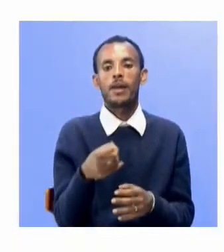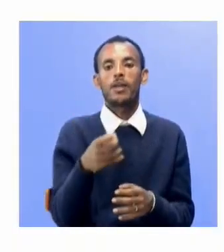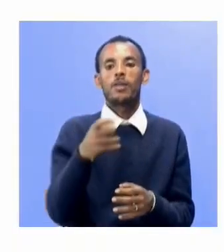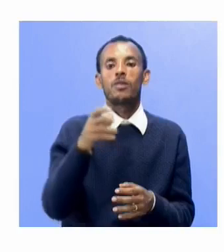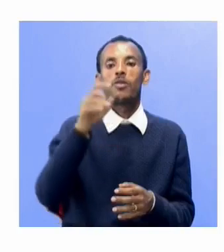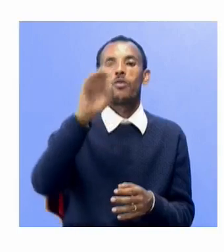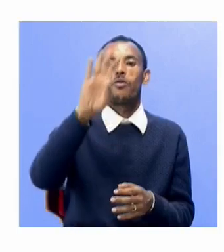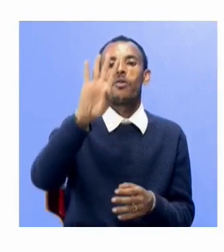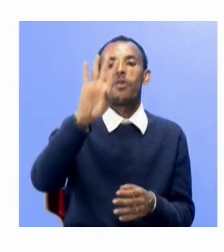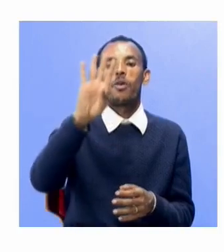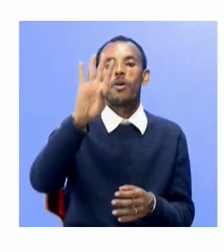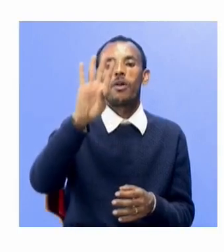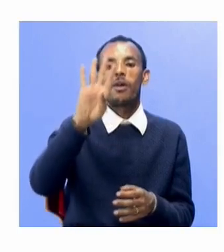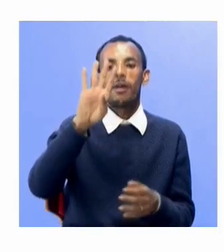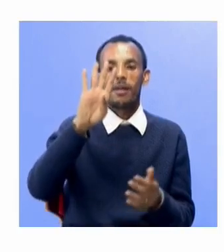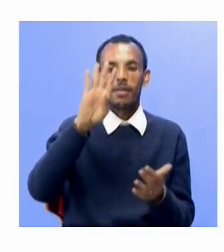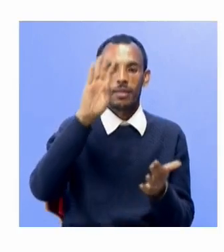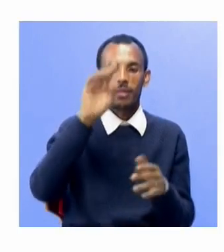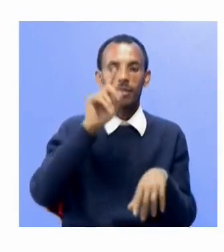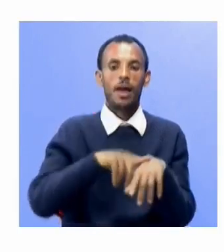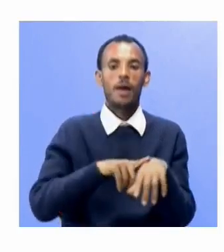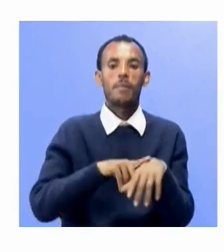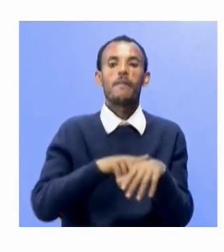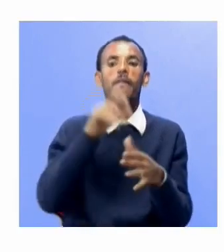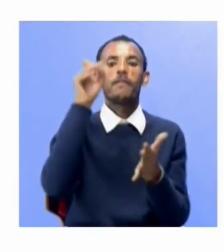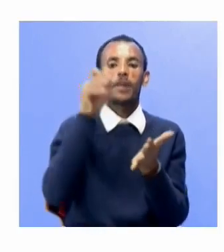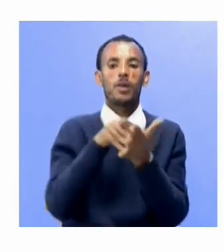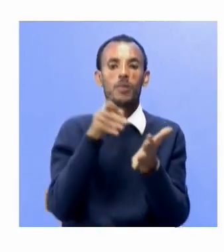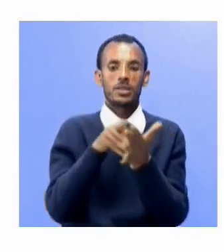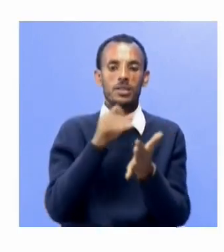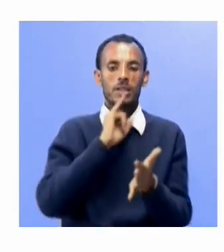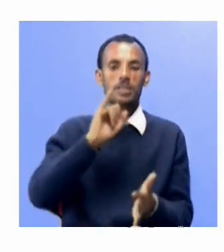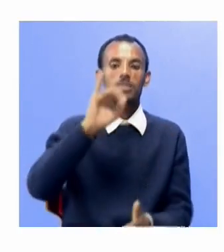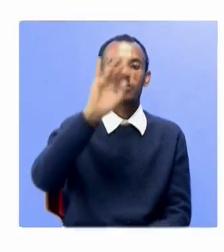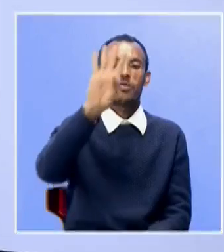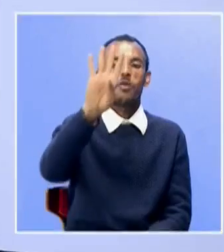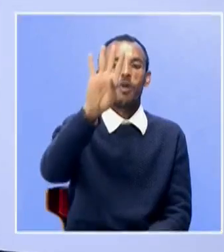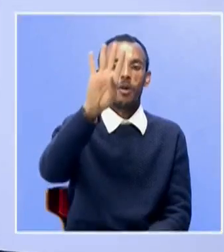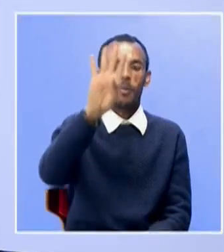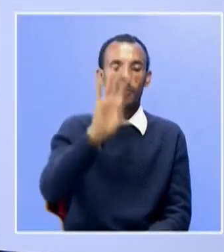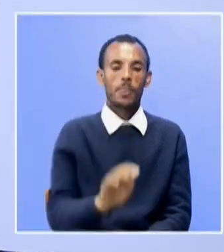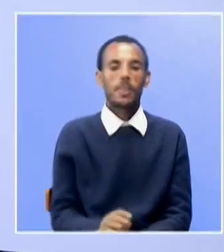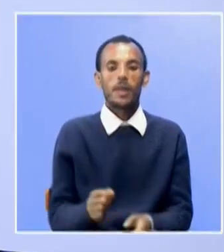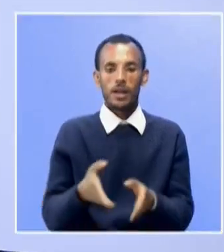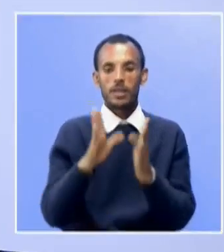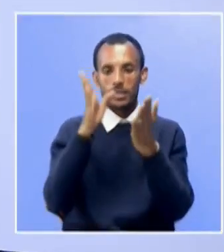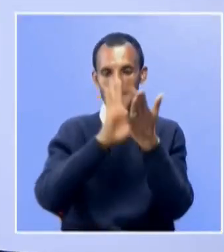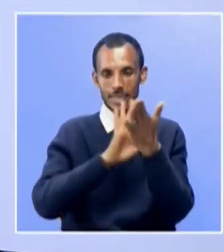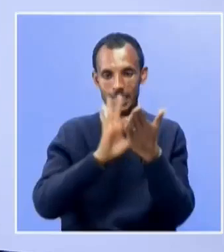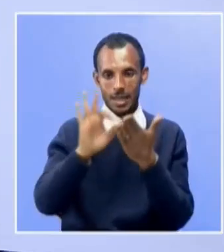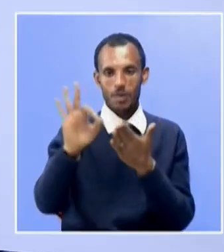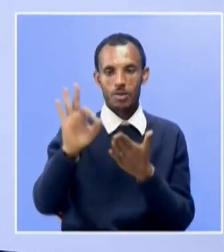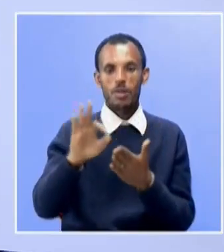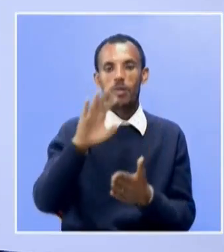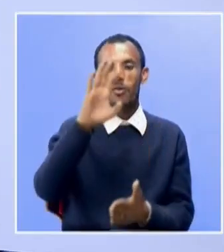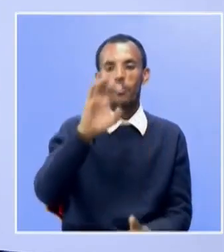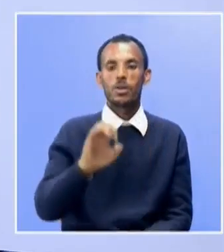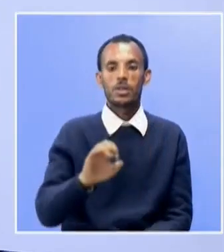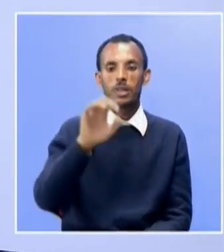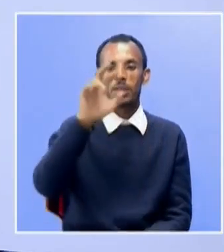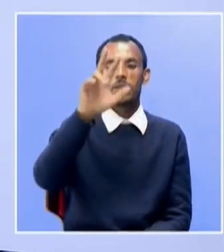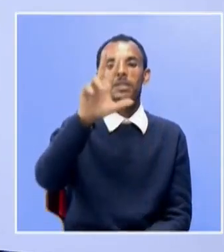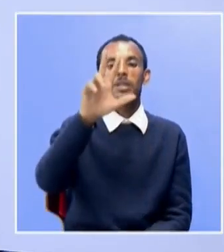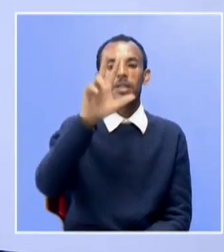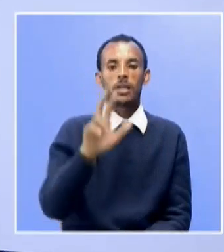times, so the frequency is 4. Let's count 43, the occurrence of